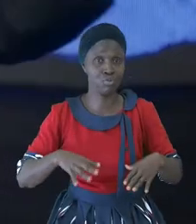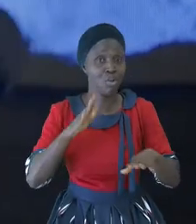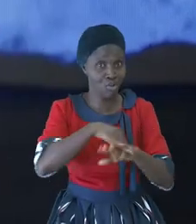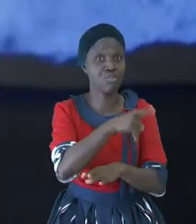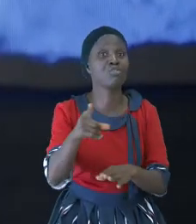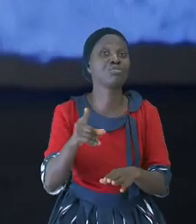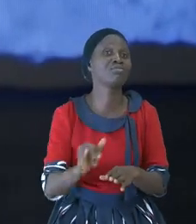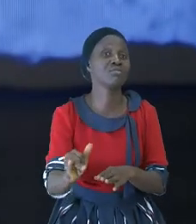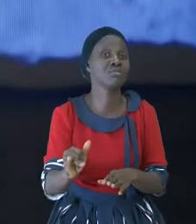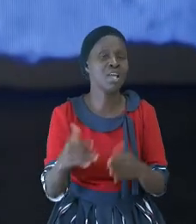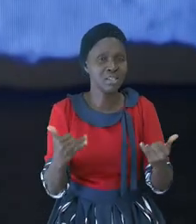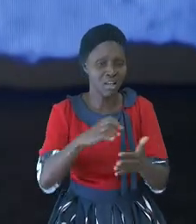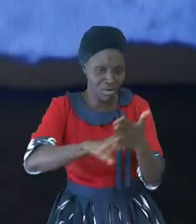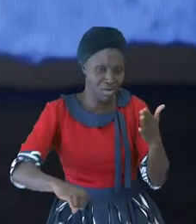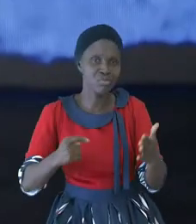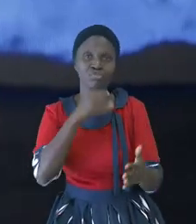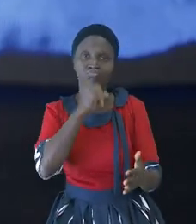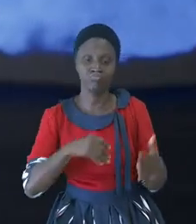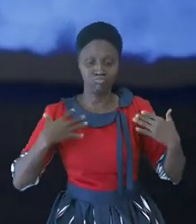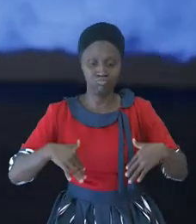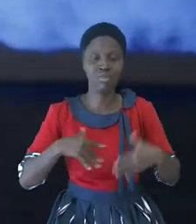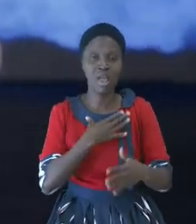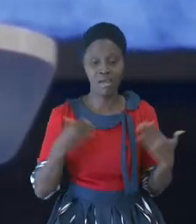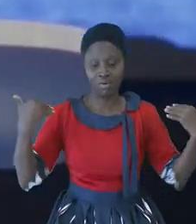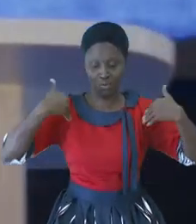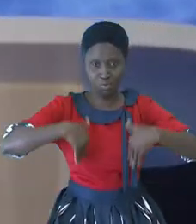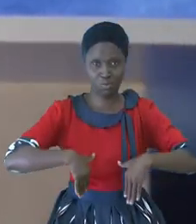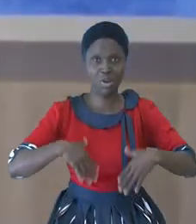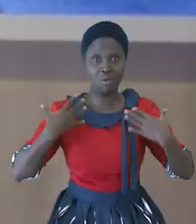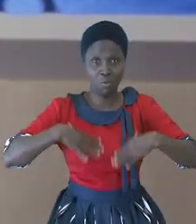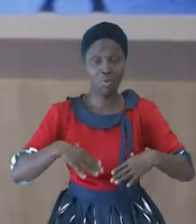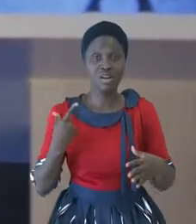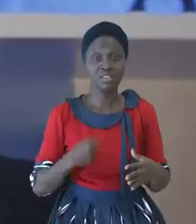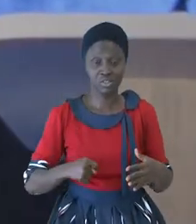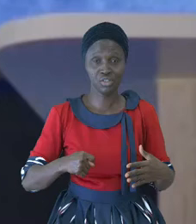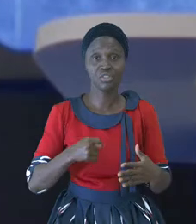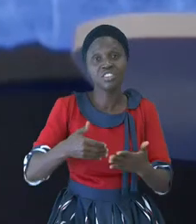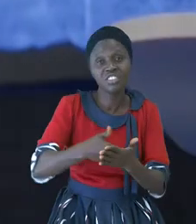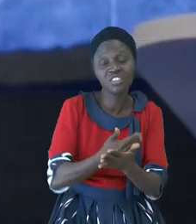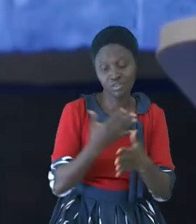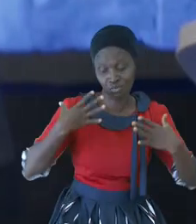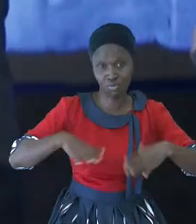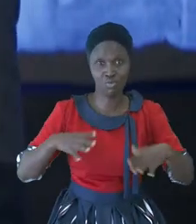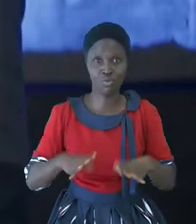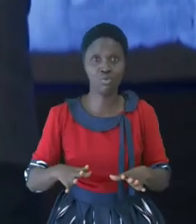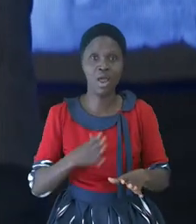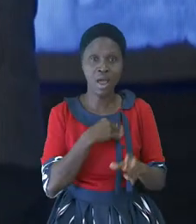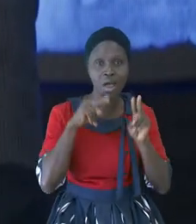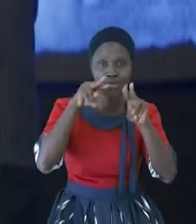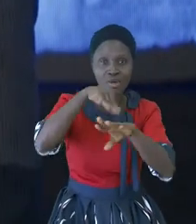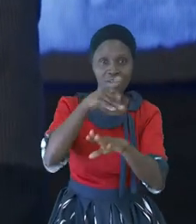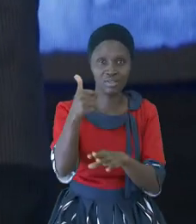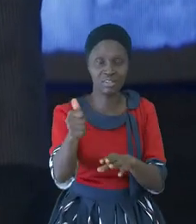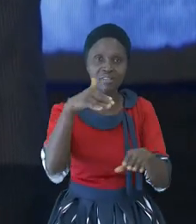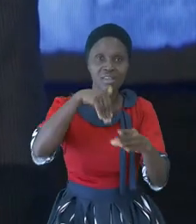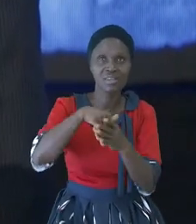the new clothes, and then look at the mirror and see how it looks on you in the mirror. And then you'll